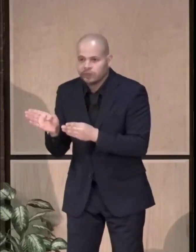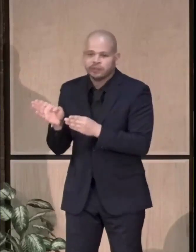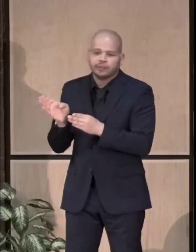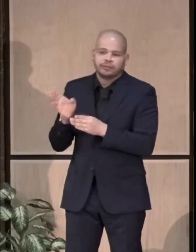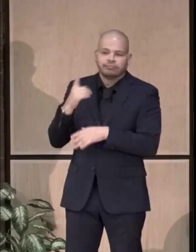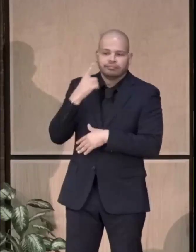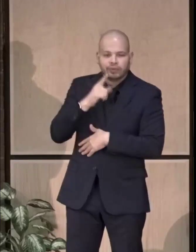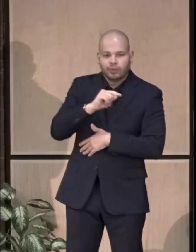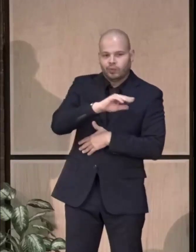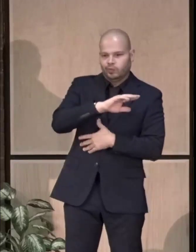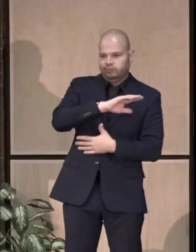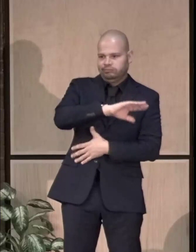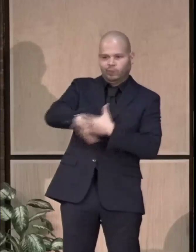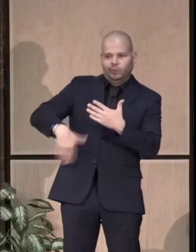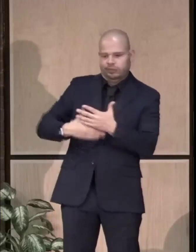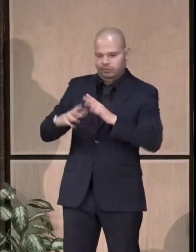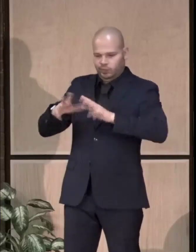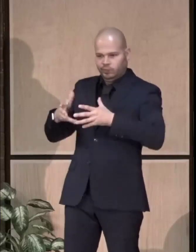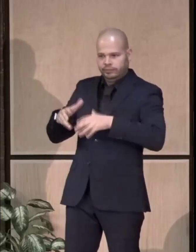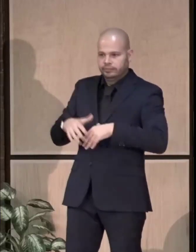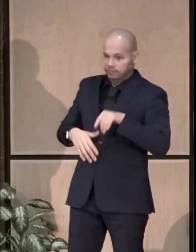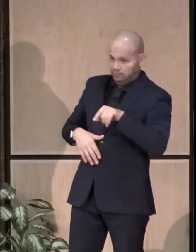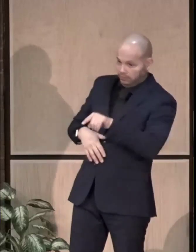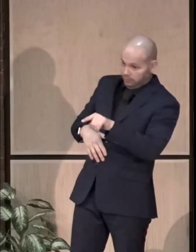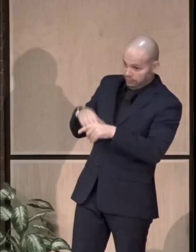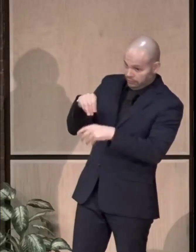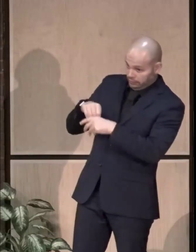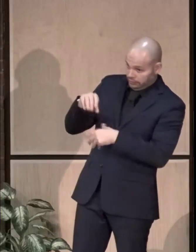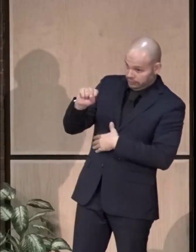battalion. In SACO? Yes, sir.